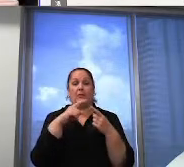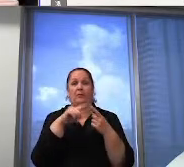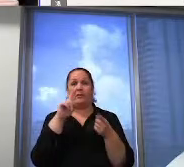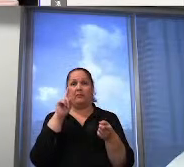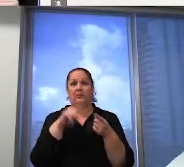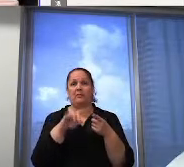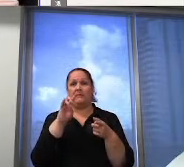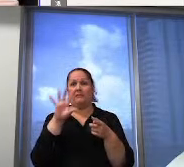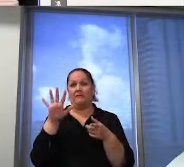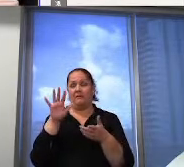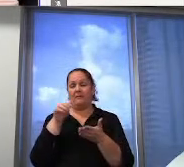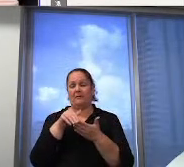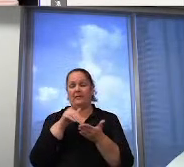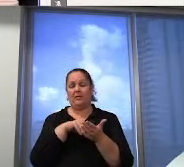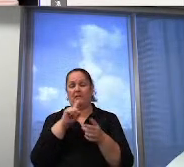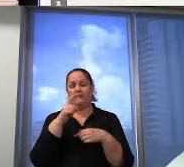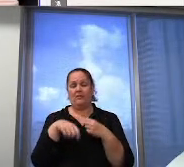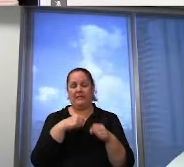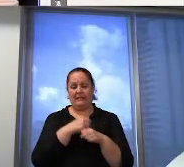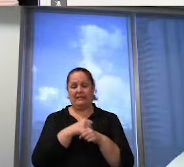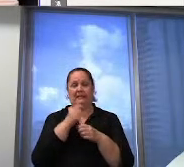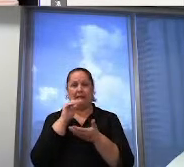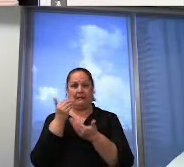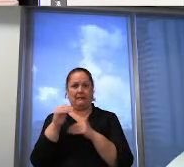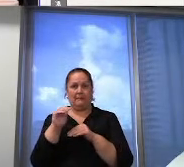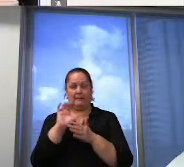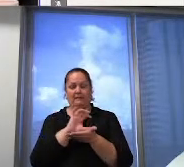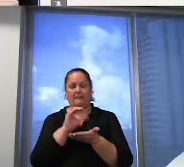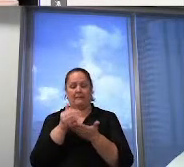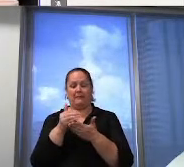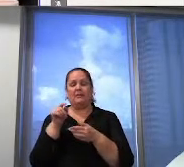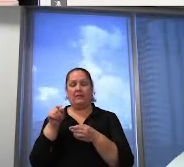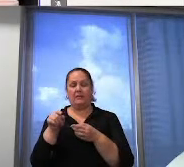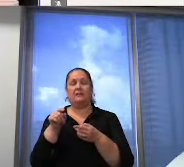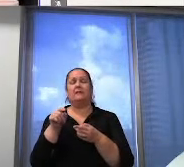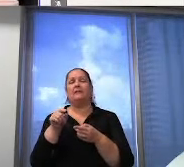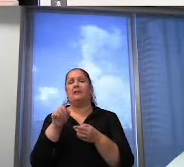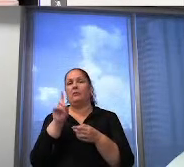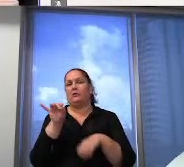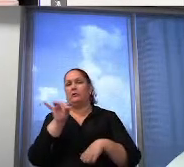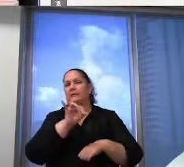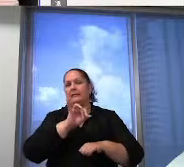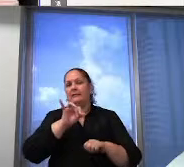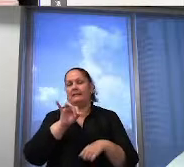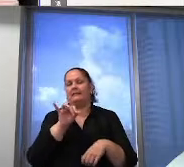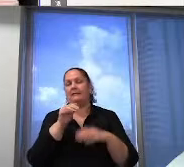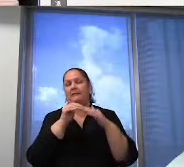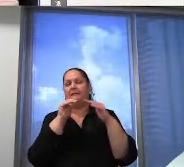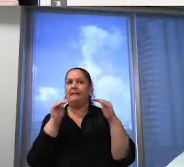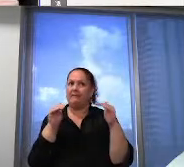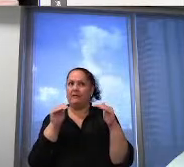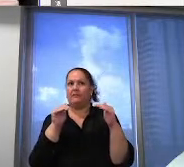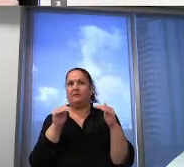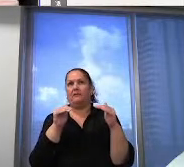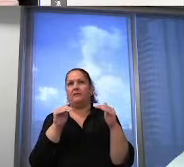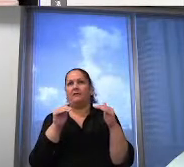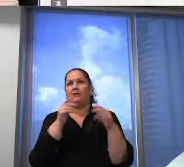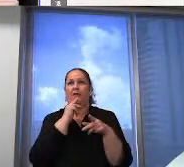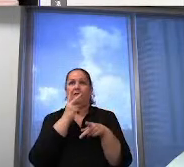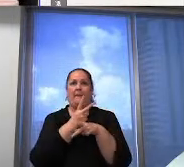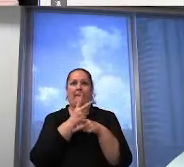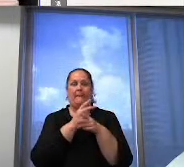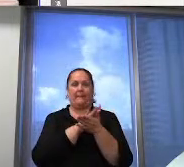we reduce to the 75 million in the first year in the constrained budget is we will essentially do the same level